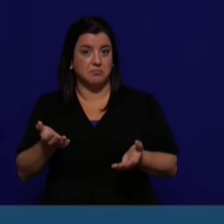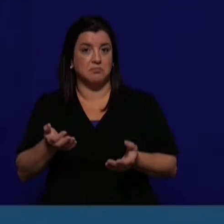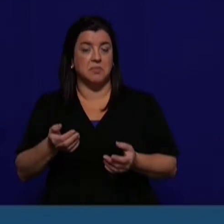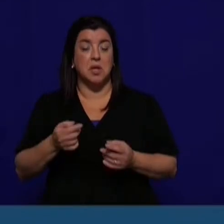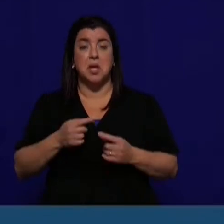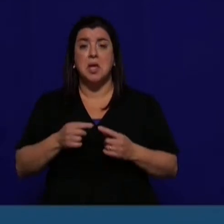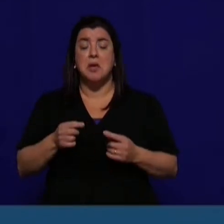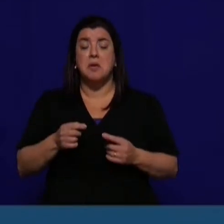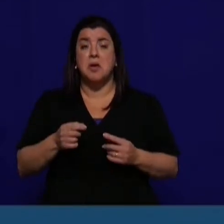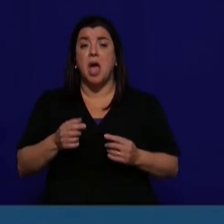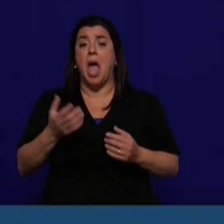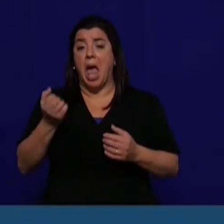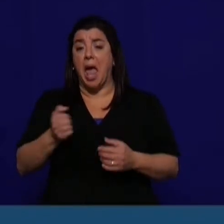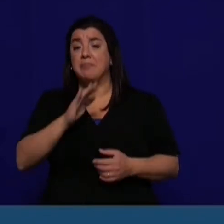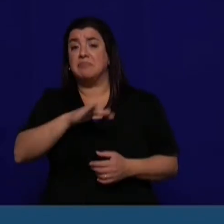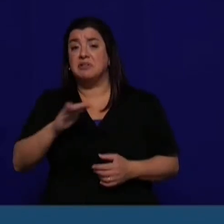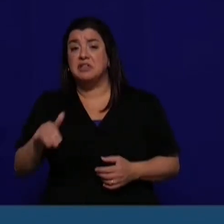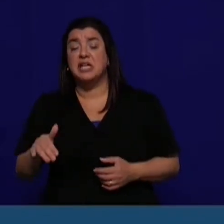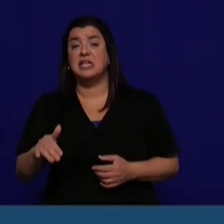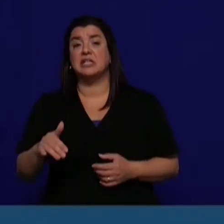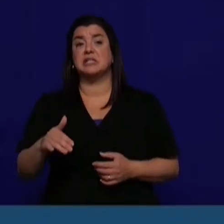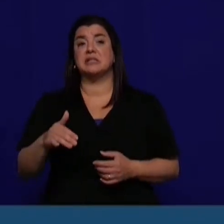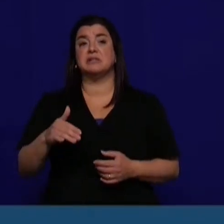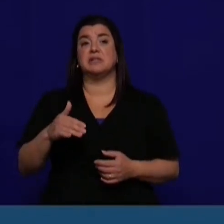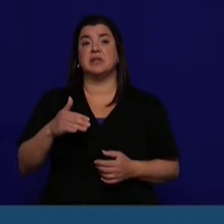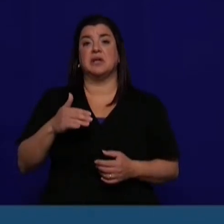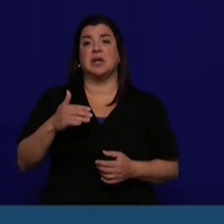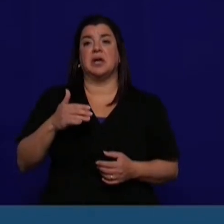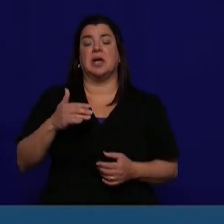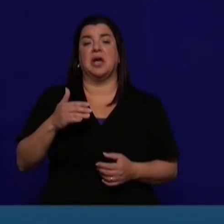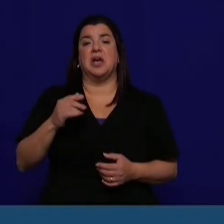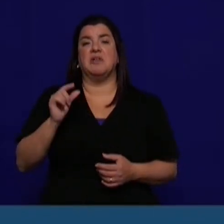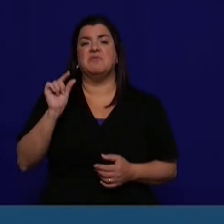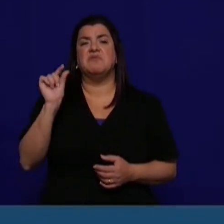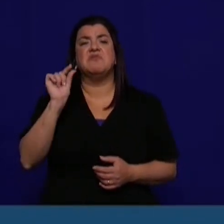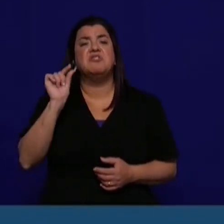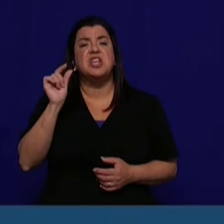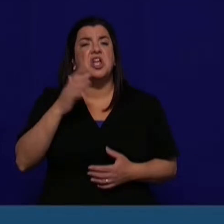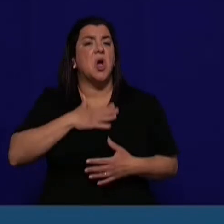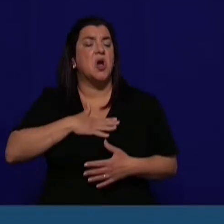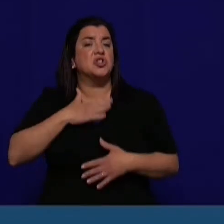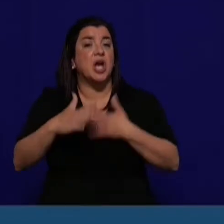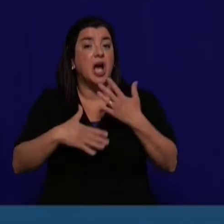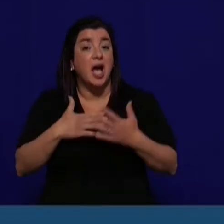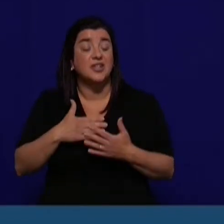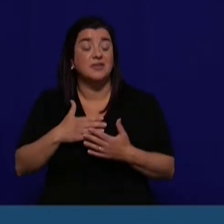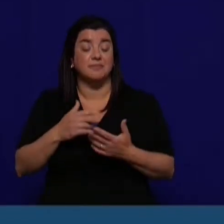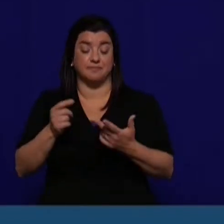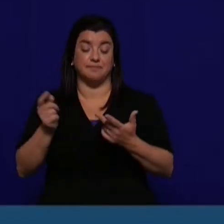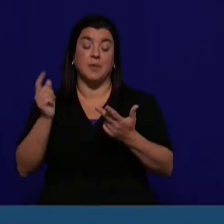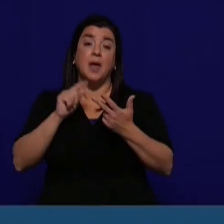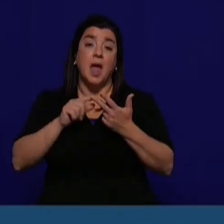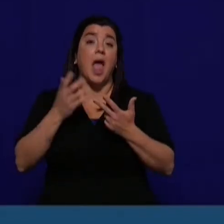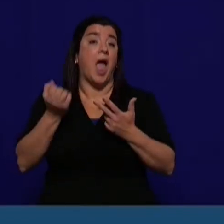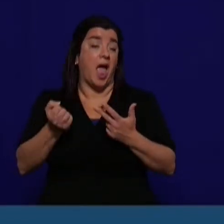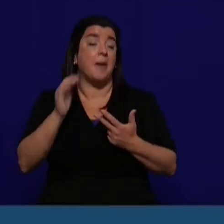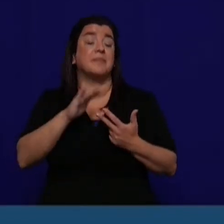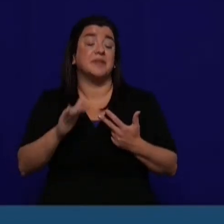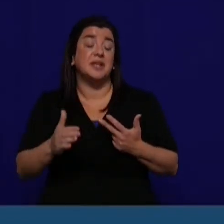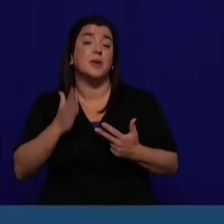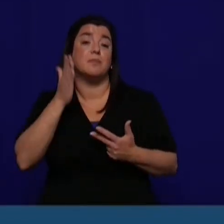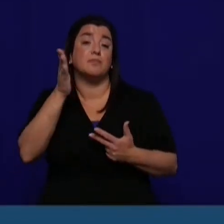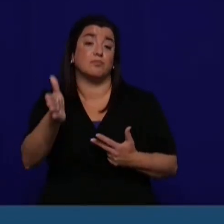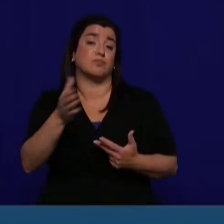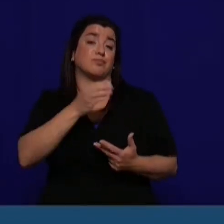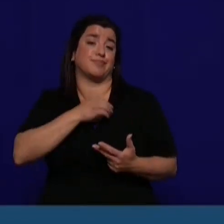tant li kellhom jibqgħu id-dar u dak għandna minnhom, u mbagħad kien hemm każijiet li jkollhom bżonn jidħlu l-isptar għall-kura. Però jekk tħares overall